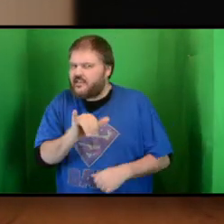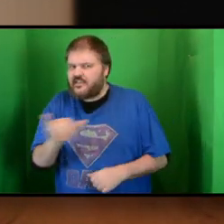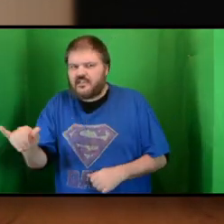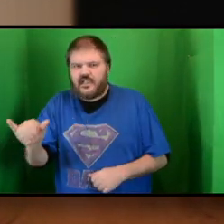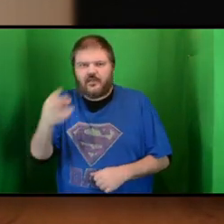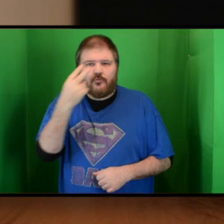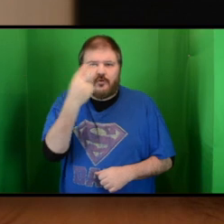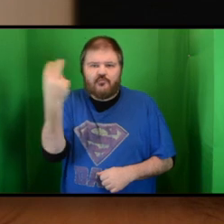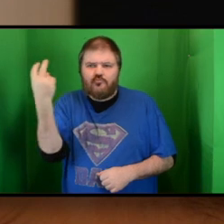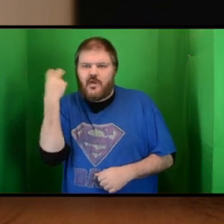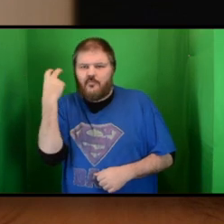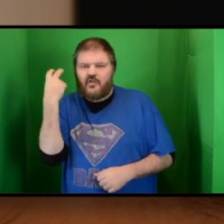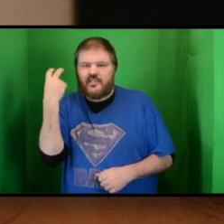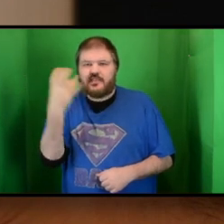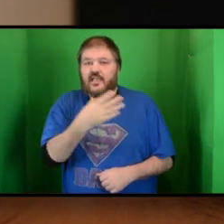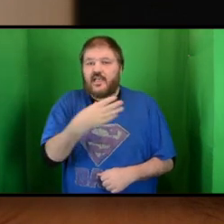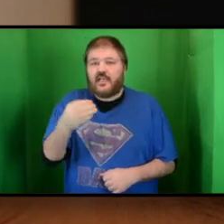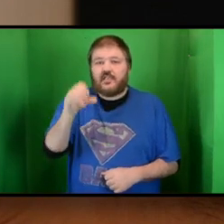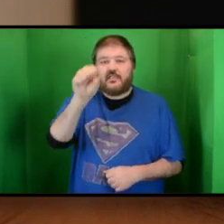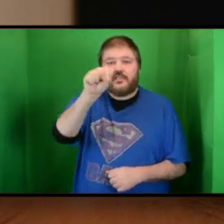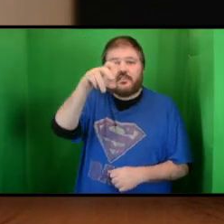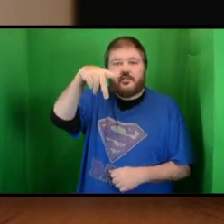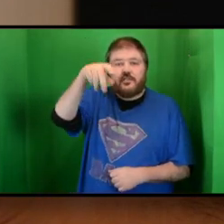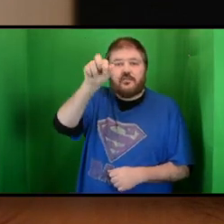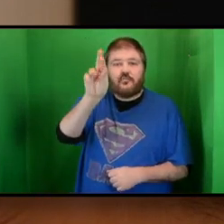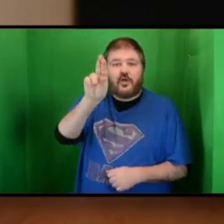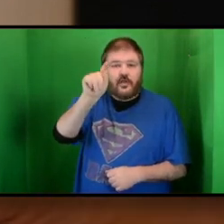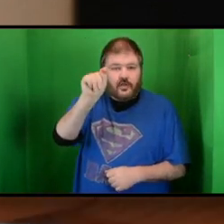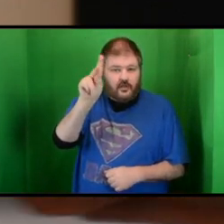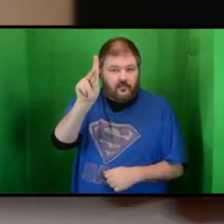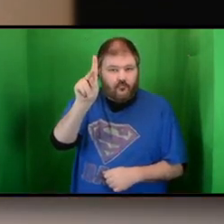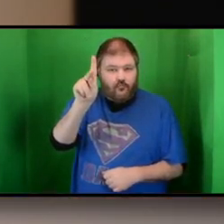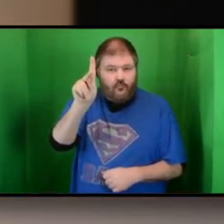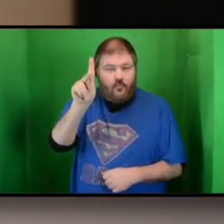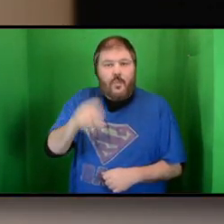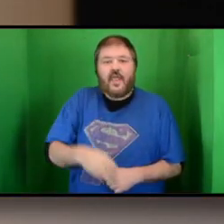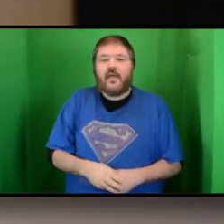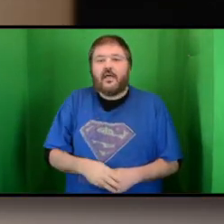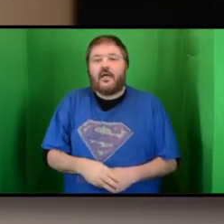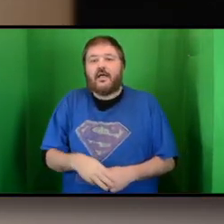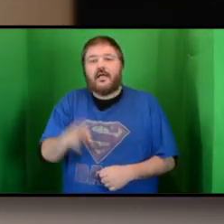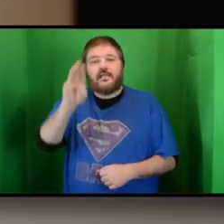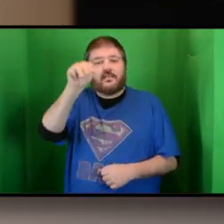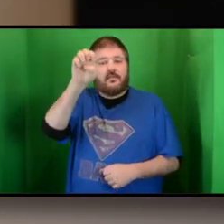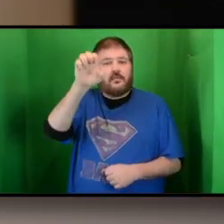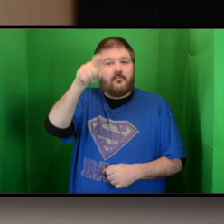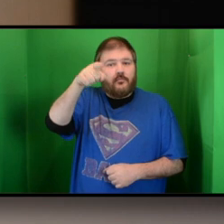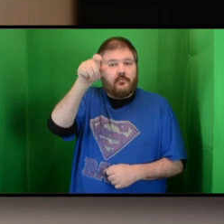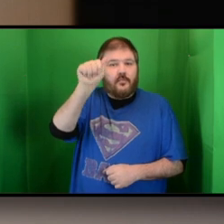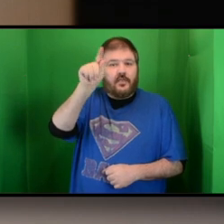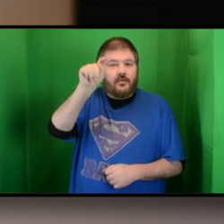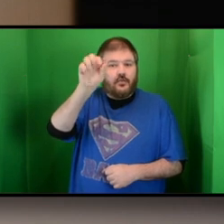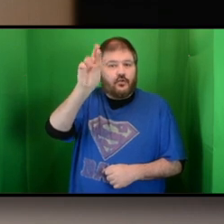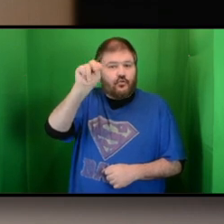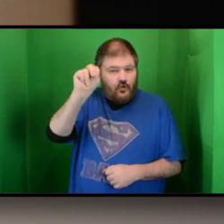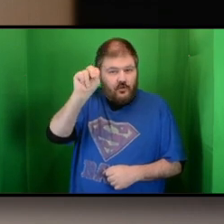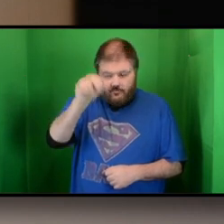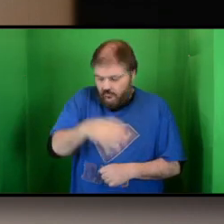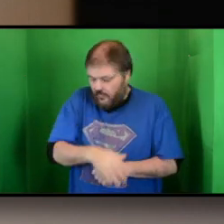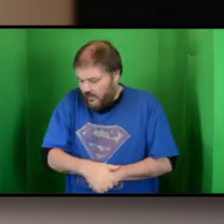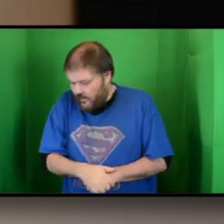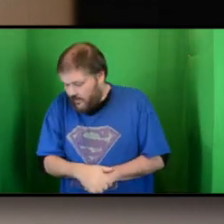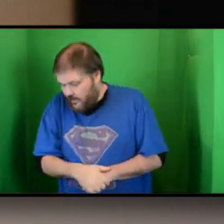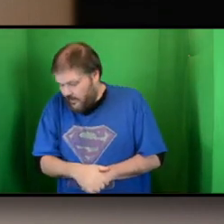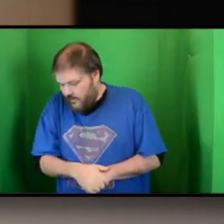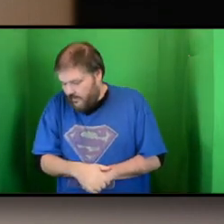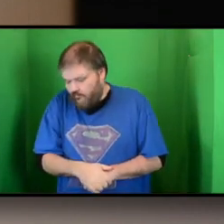is, well, abruptly different. In fact, Megatron was more of a planner.